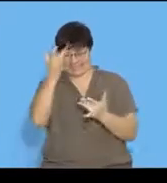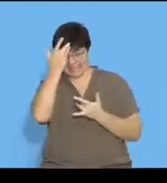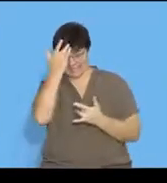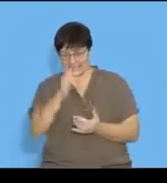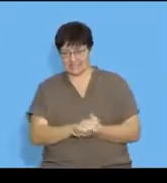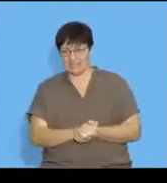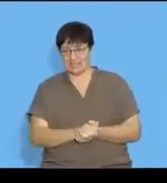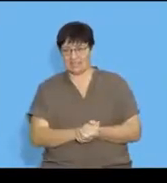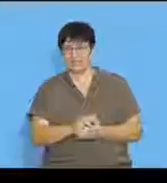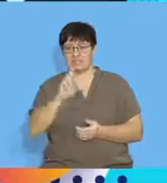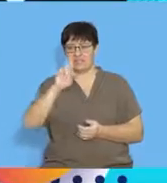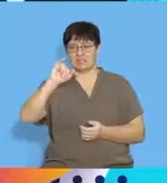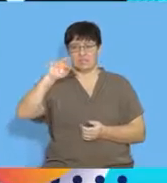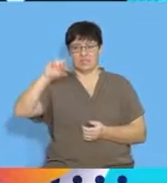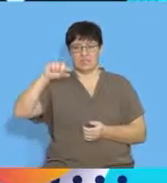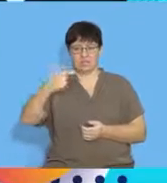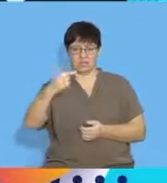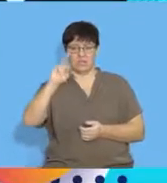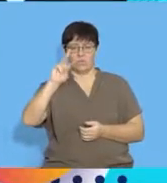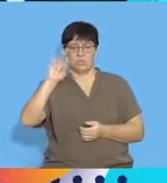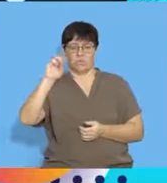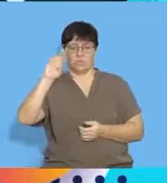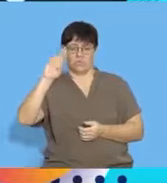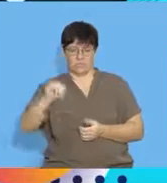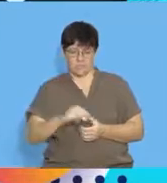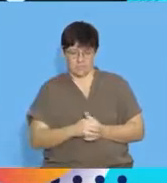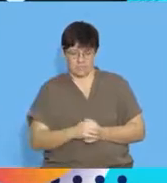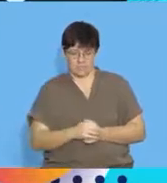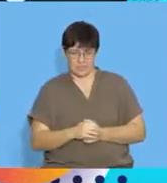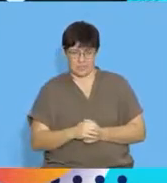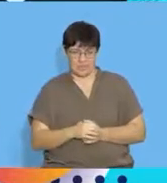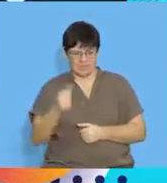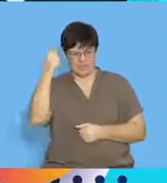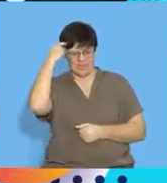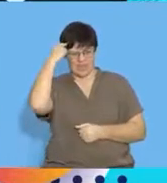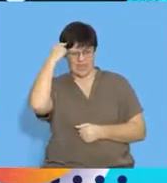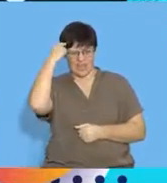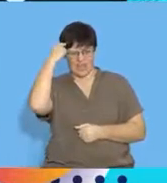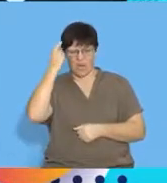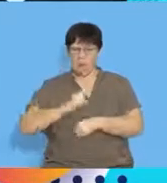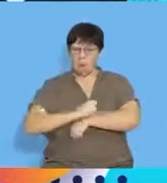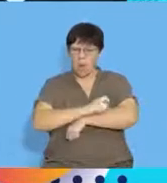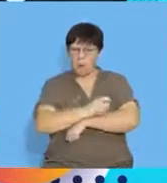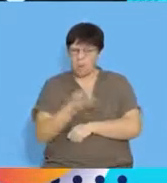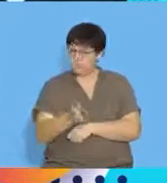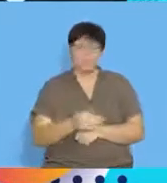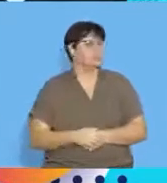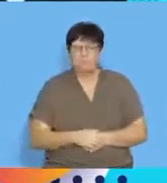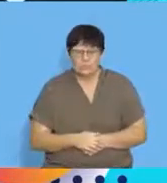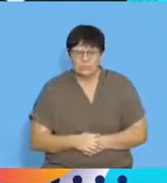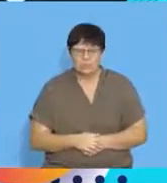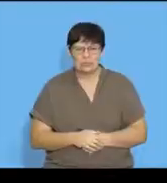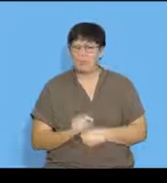is ringworm. Now, ringworm, people often think that it's caused by a worm. It's not. It's